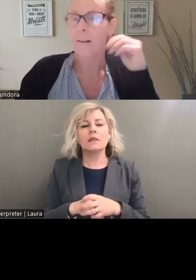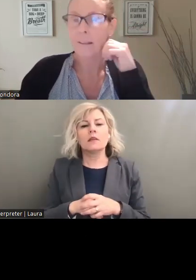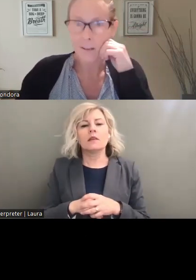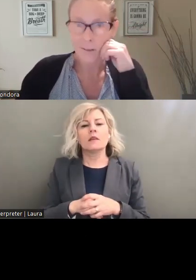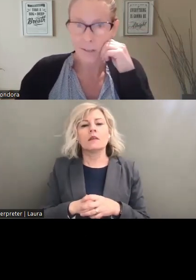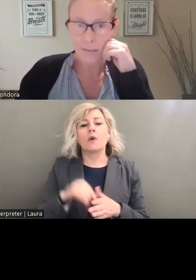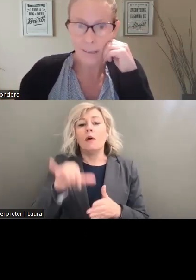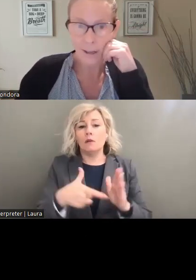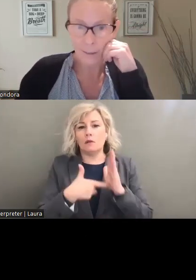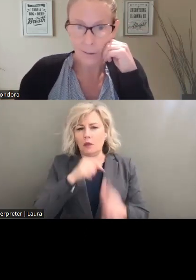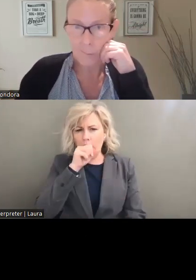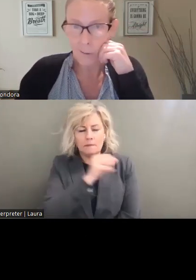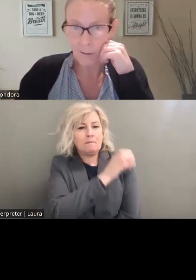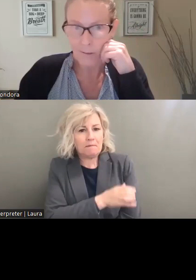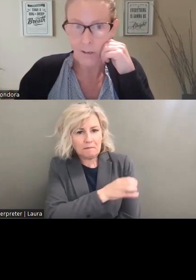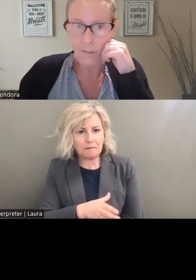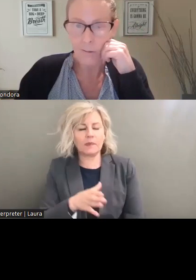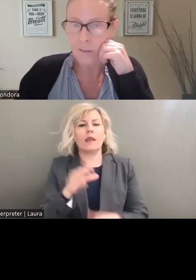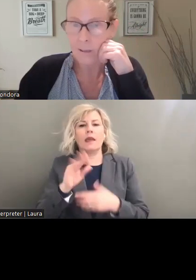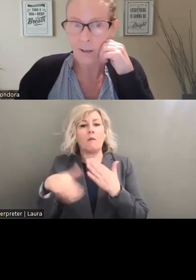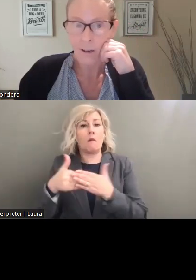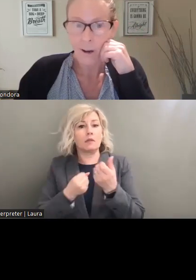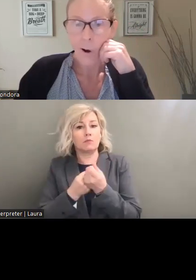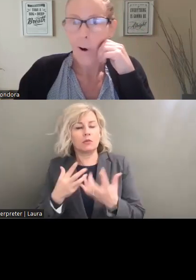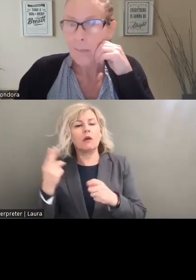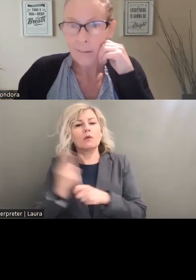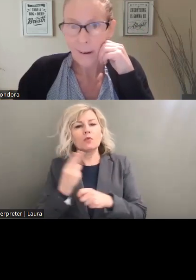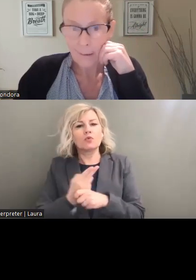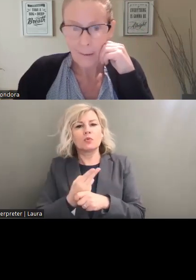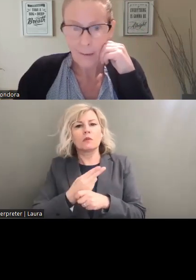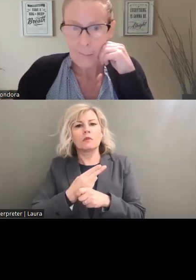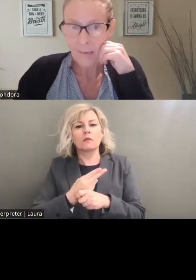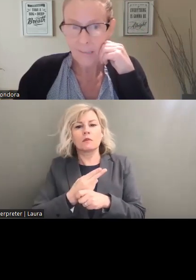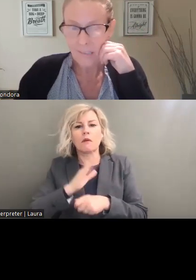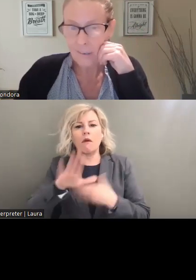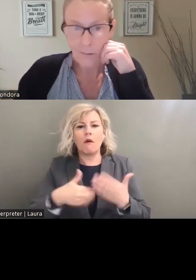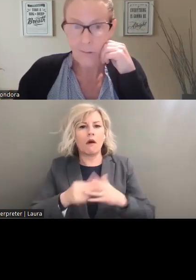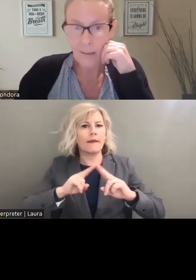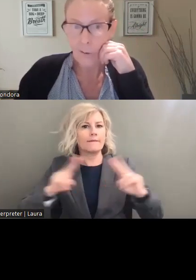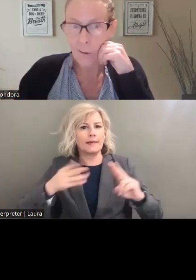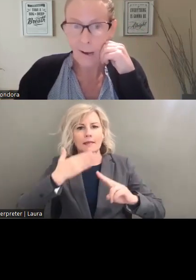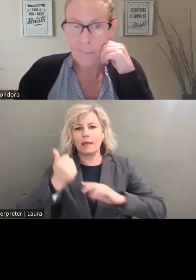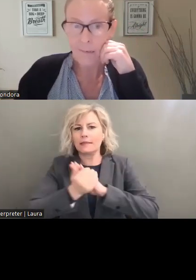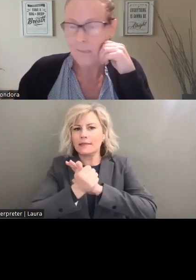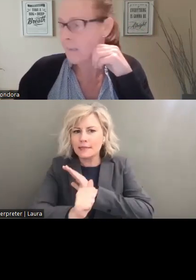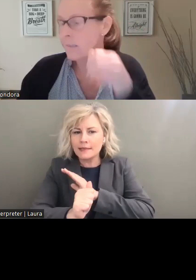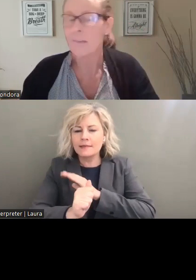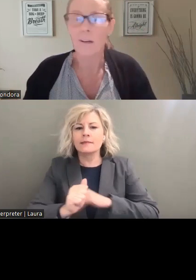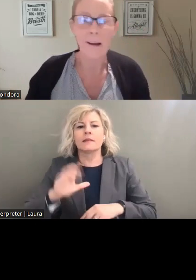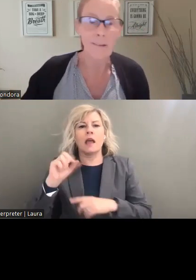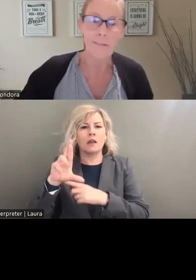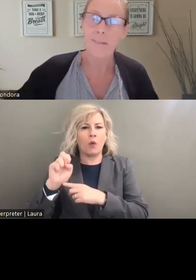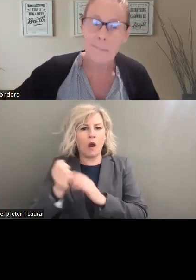that clinicians and other supporters are using all their very best skills and core